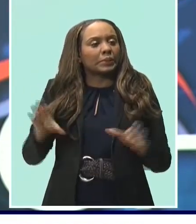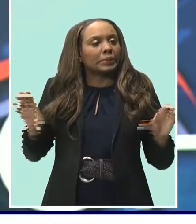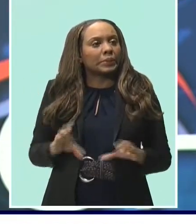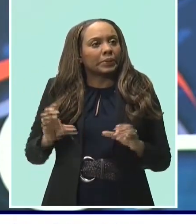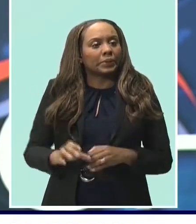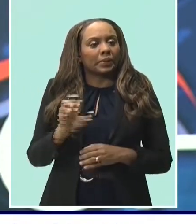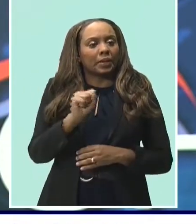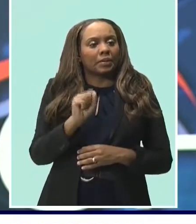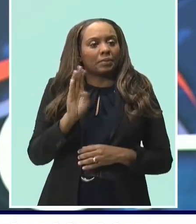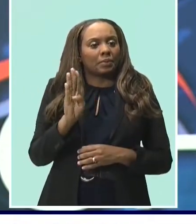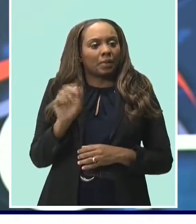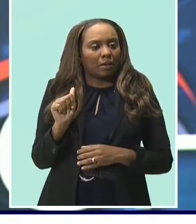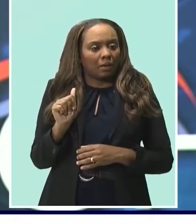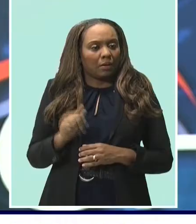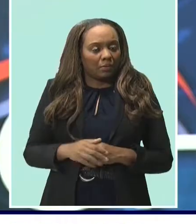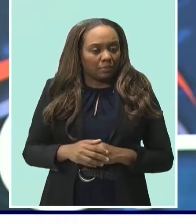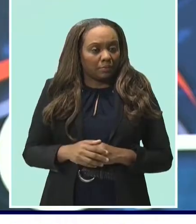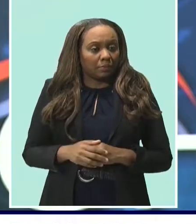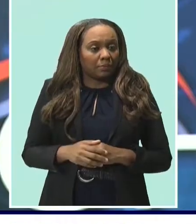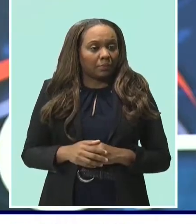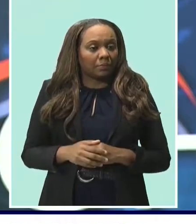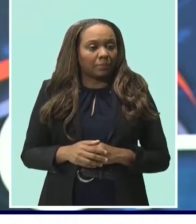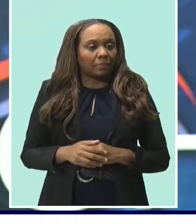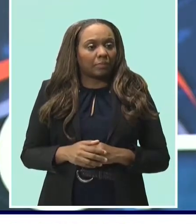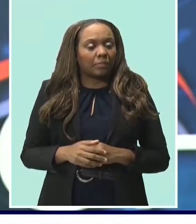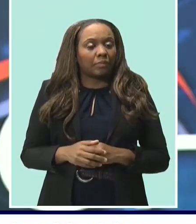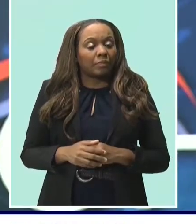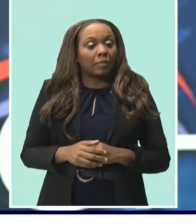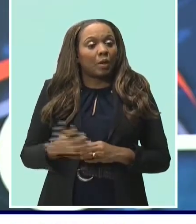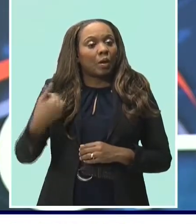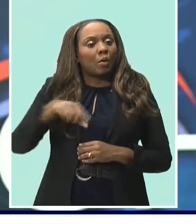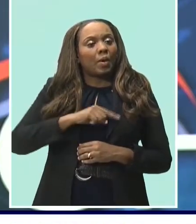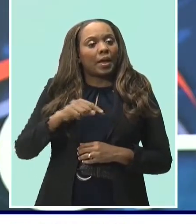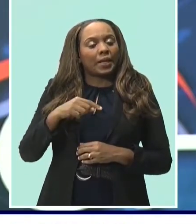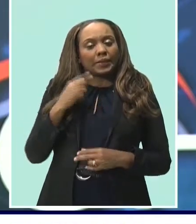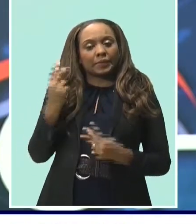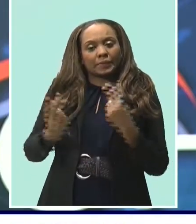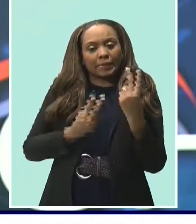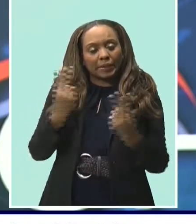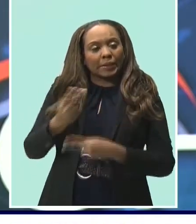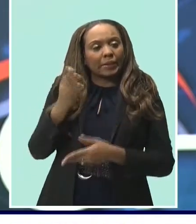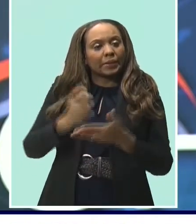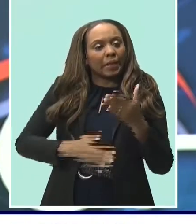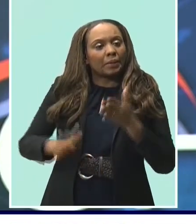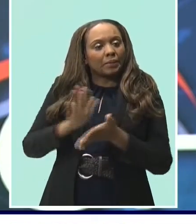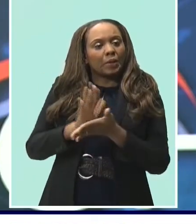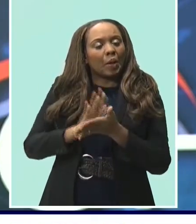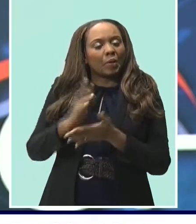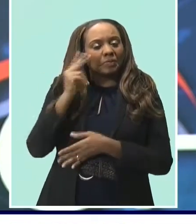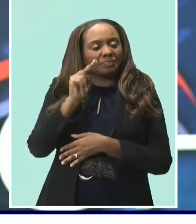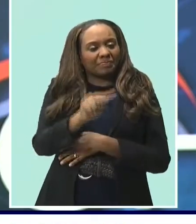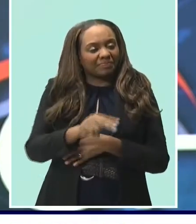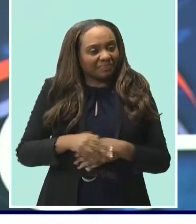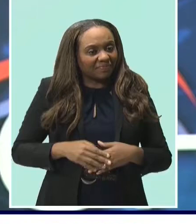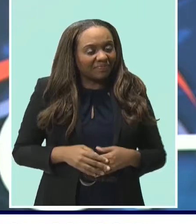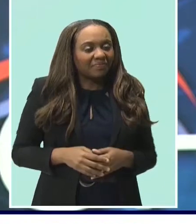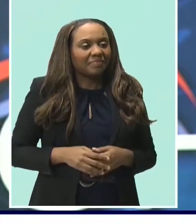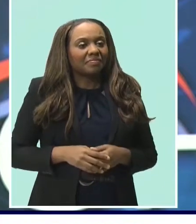assessments, commonly called SBAs, for examinations. Rianne Phillips visited some of those institutions and filed this